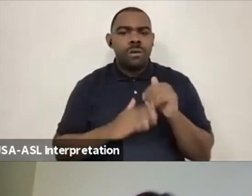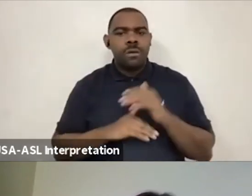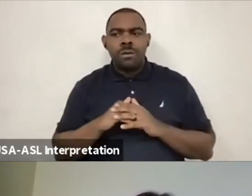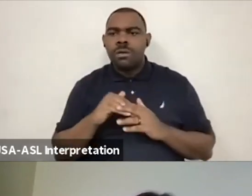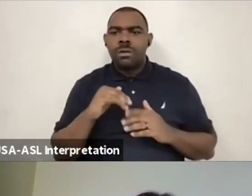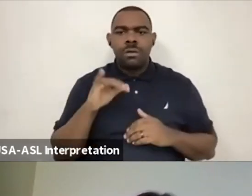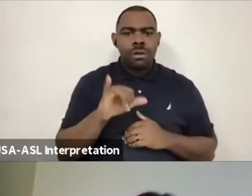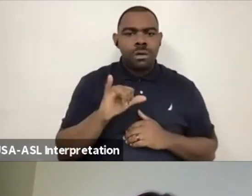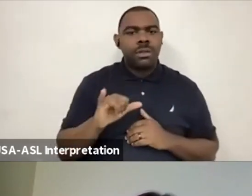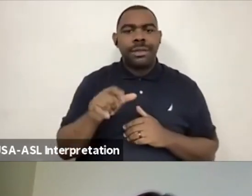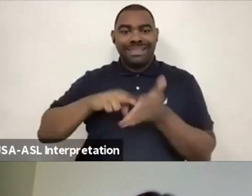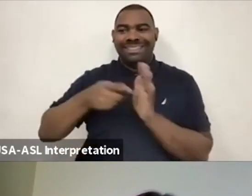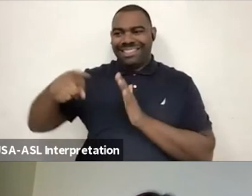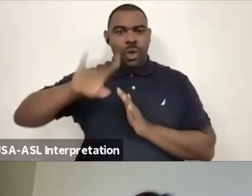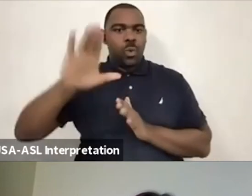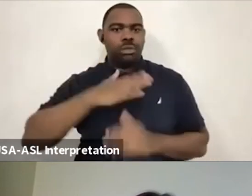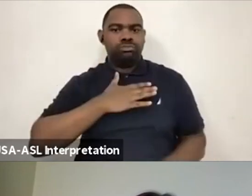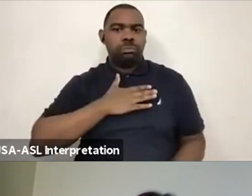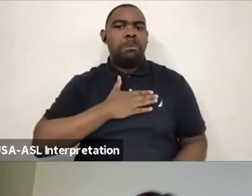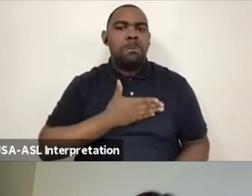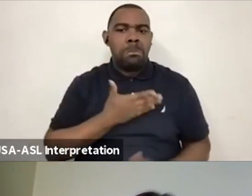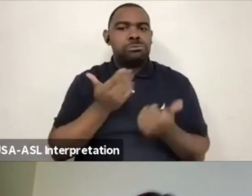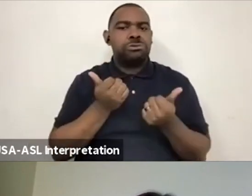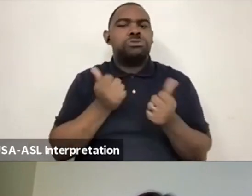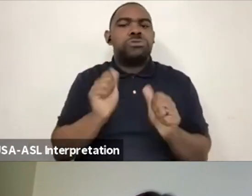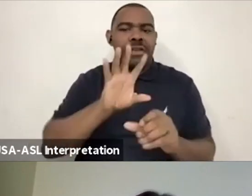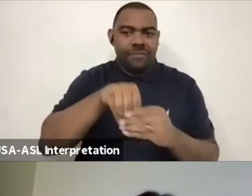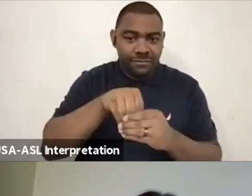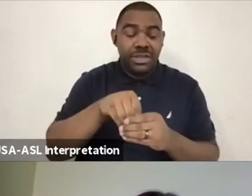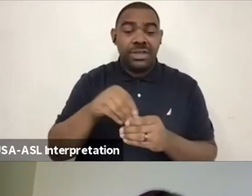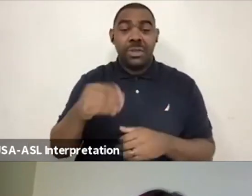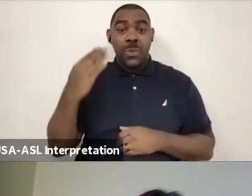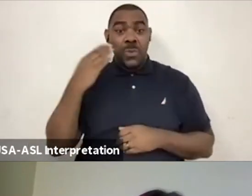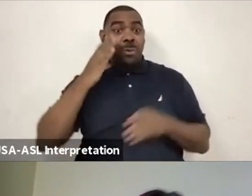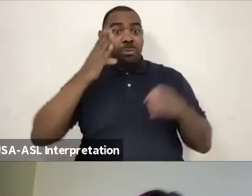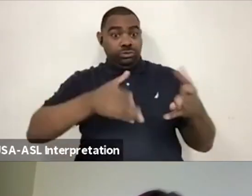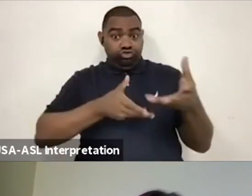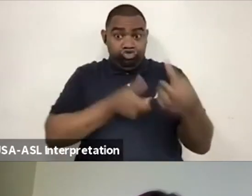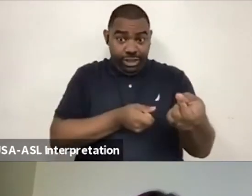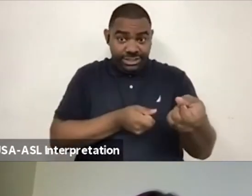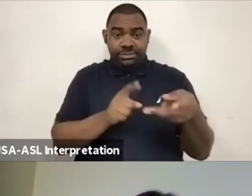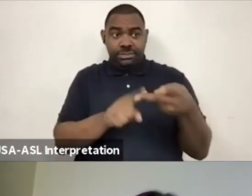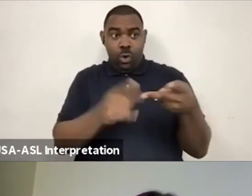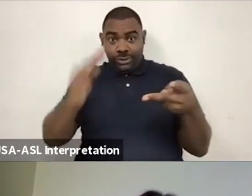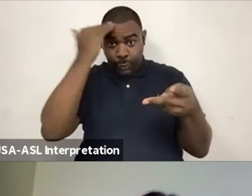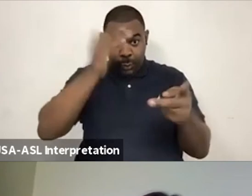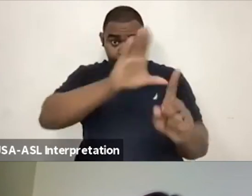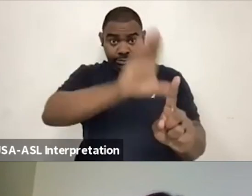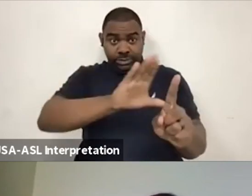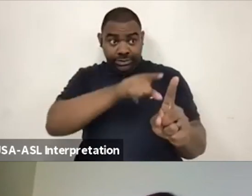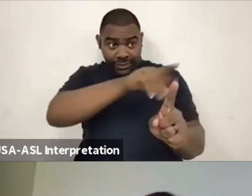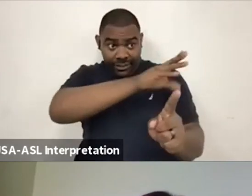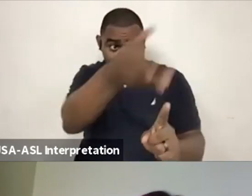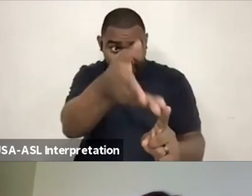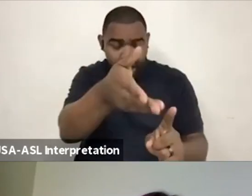they will more likely attend. Knowing that someone they trust and that they already know is going to be in that space, they will